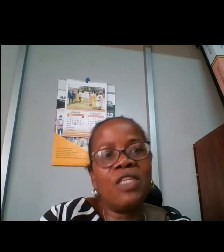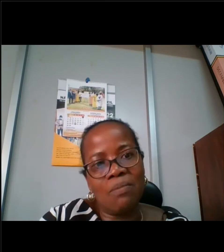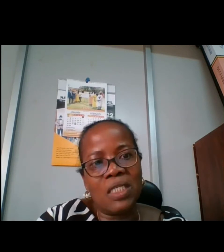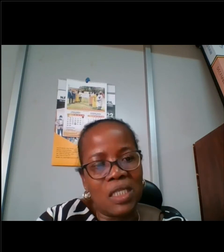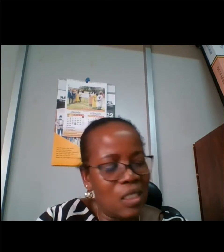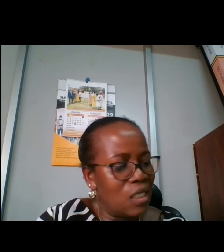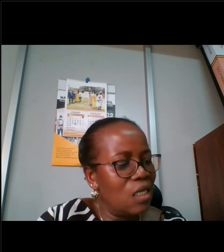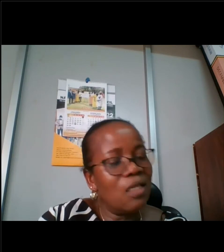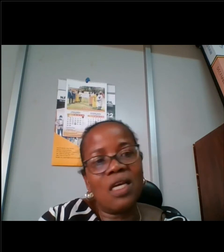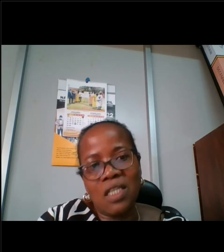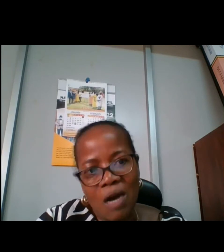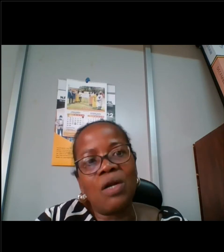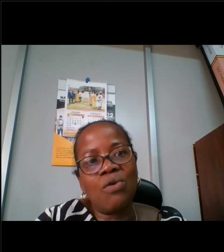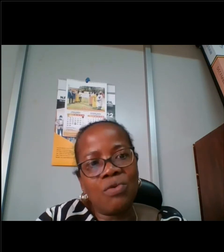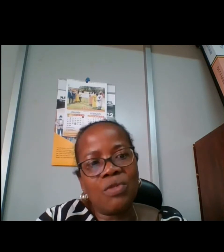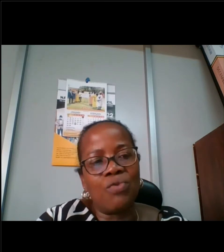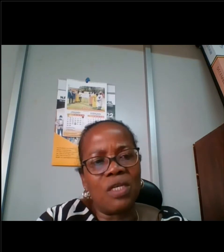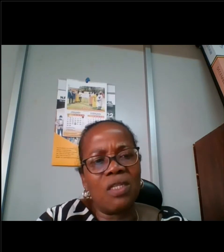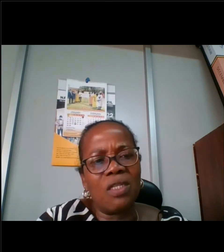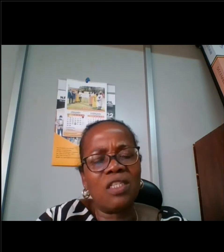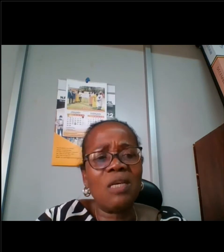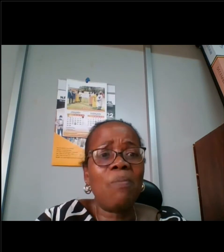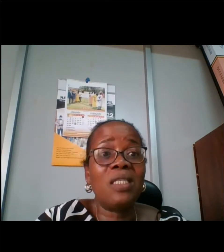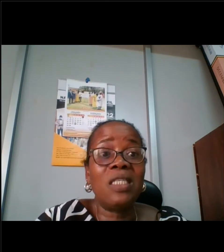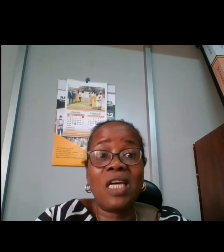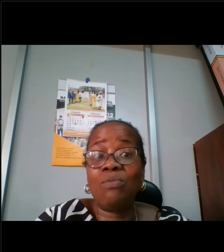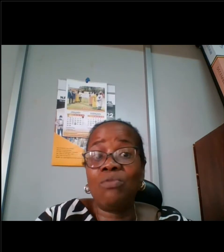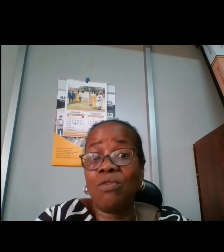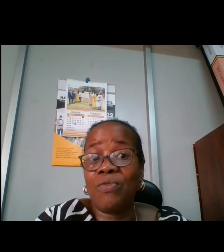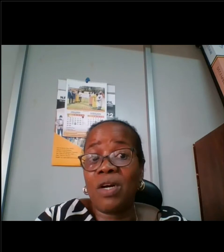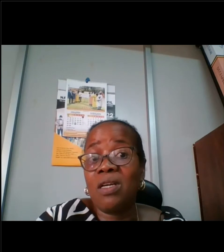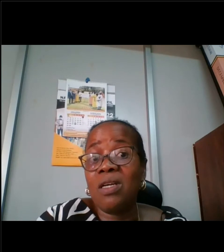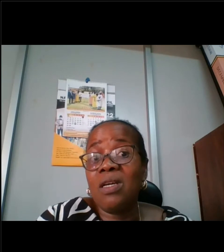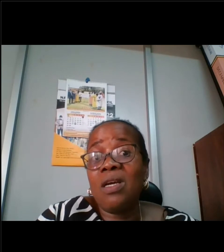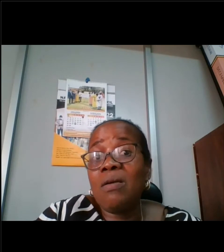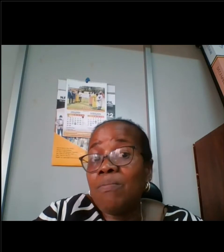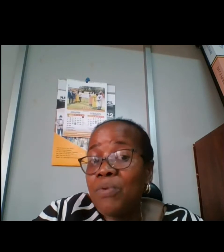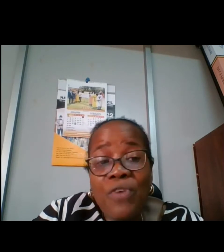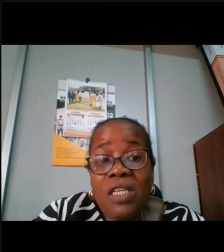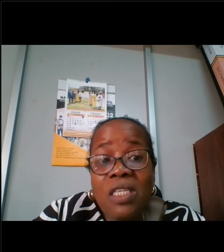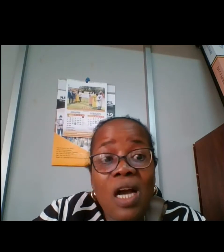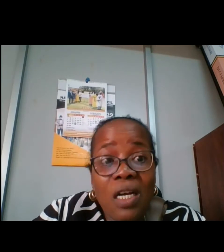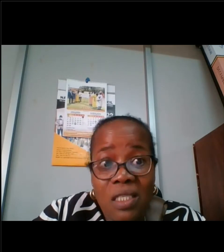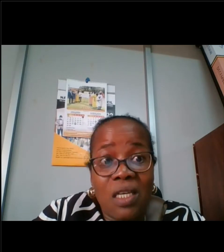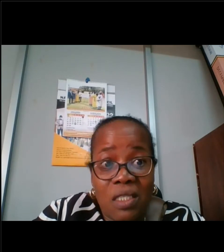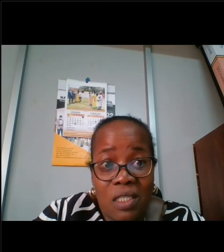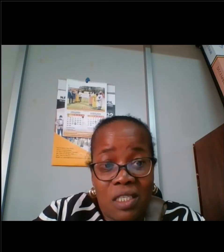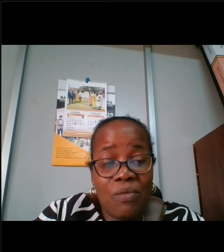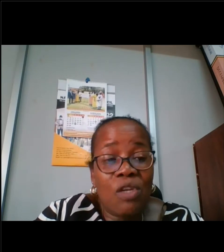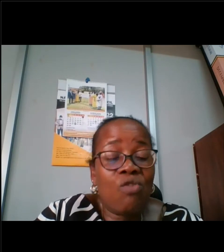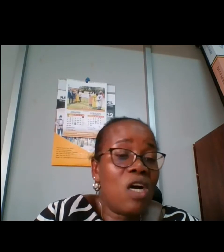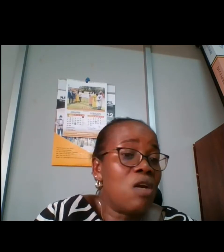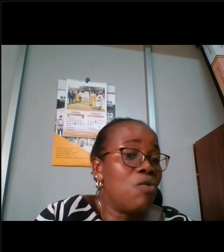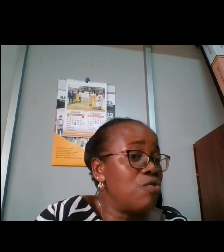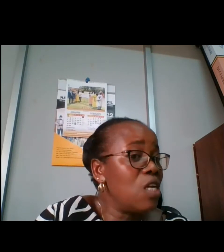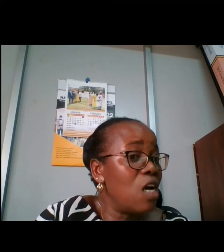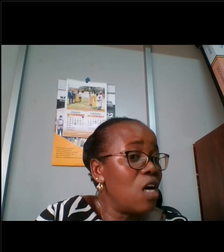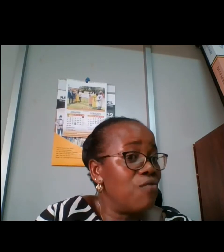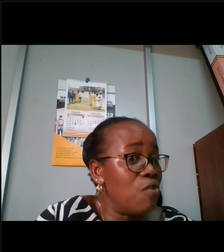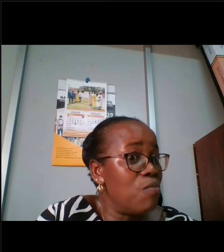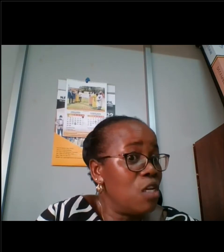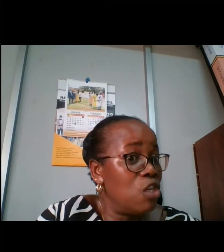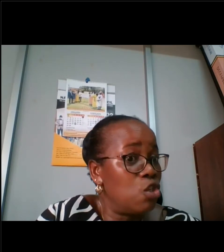of disabilities that come along the way. The same applies in terms of preventing accidents. In Uganda, we